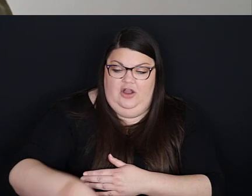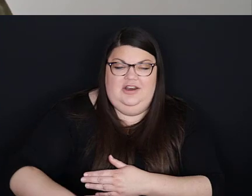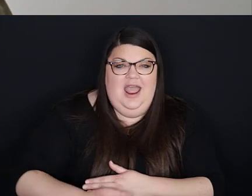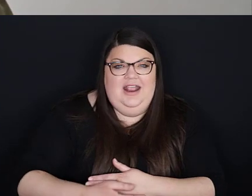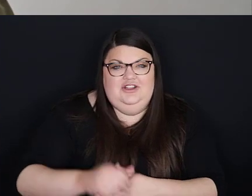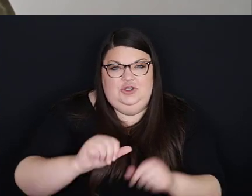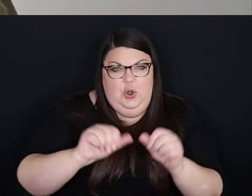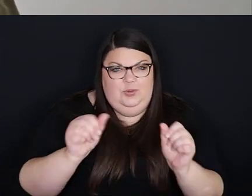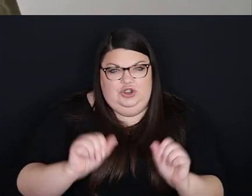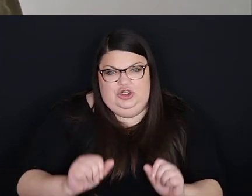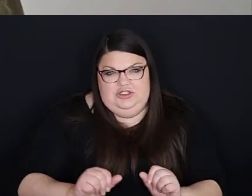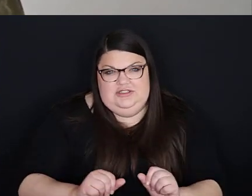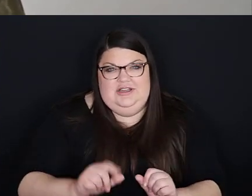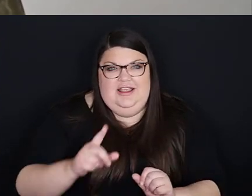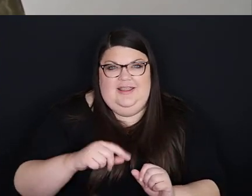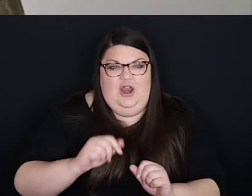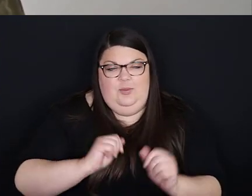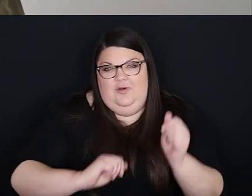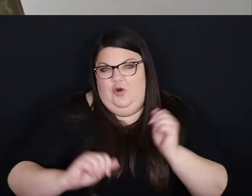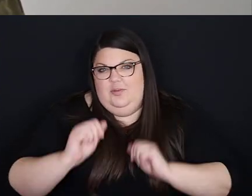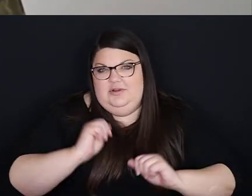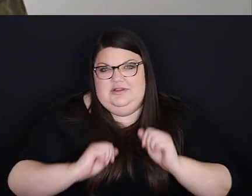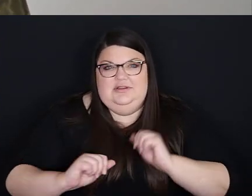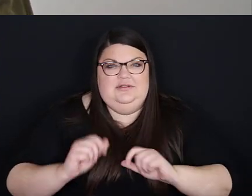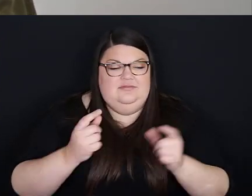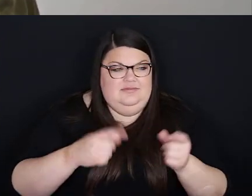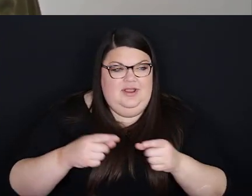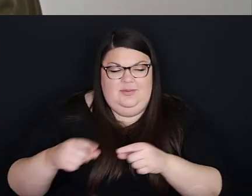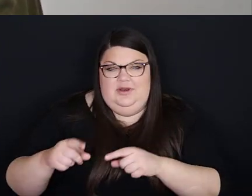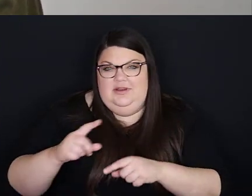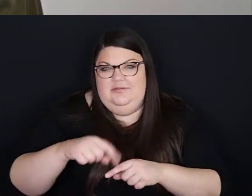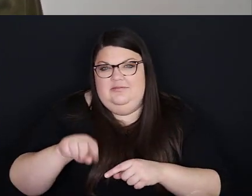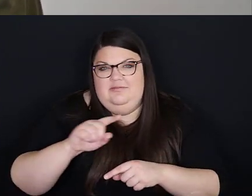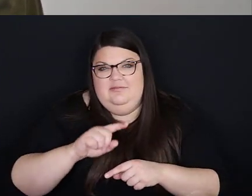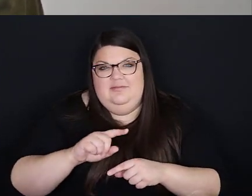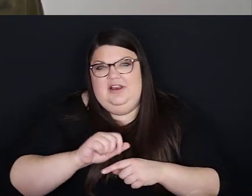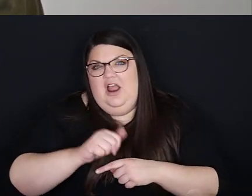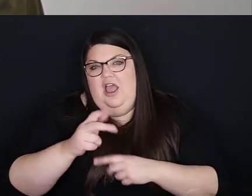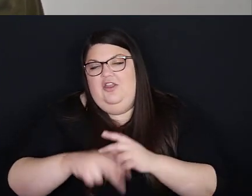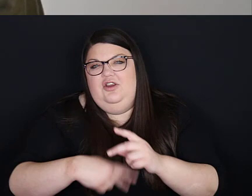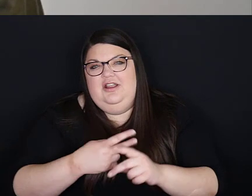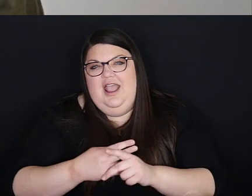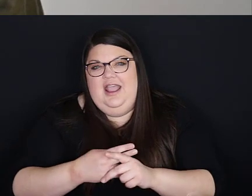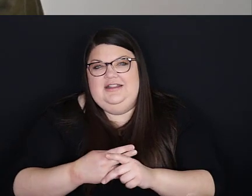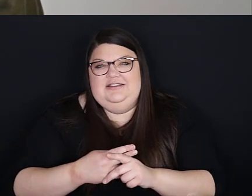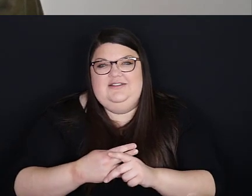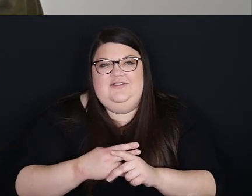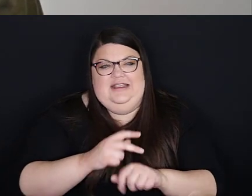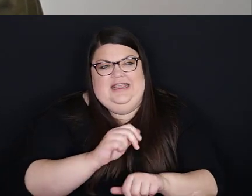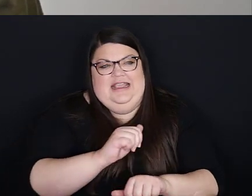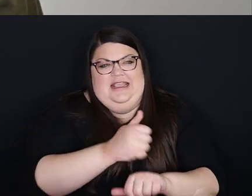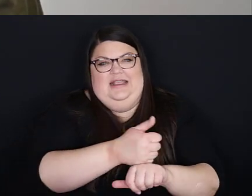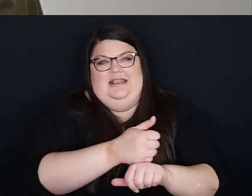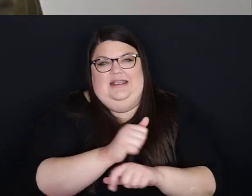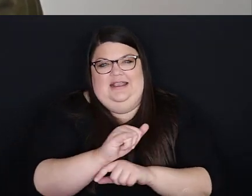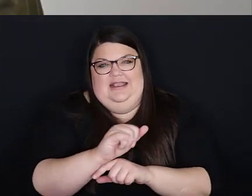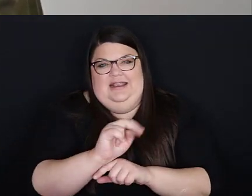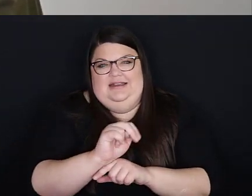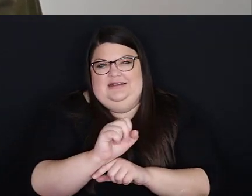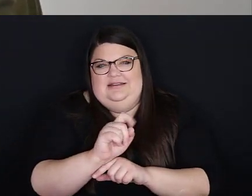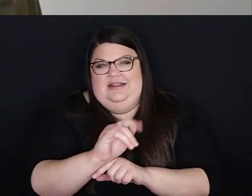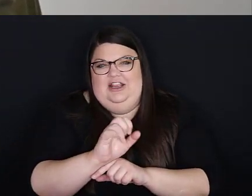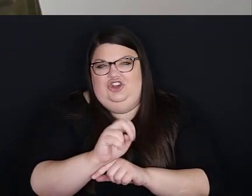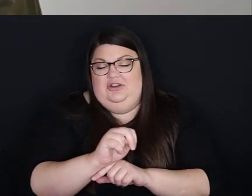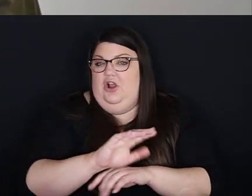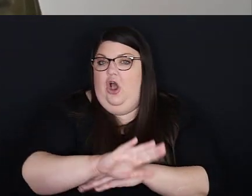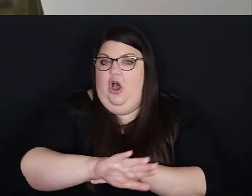Sculptures. And there were performances that were happening and other kinds of installation kinds of things all